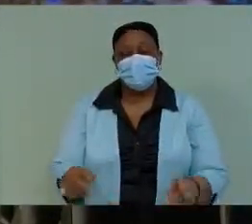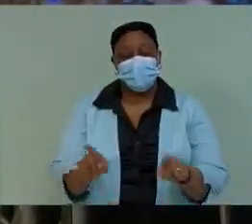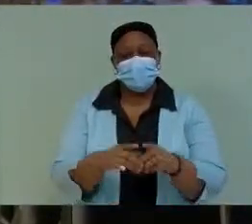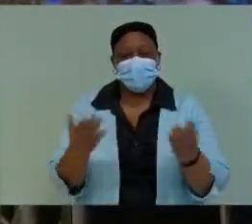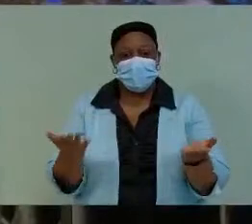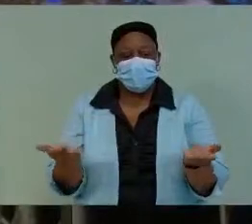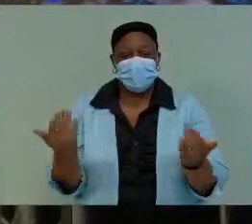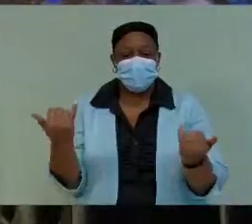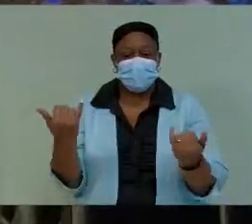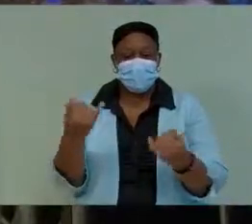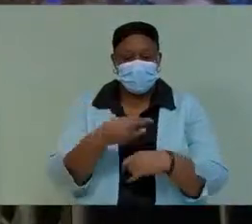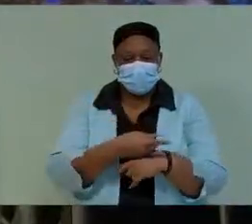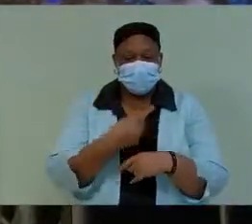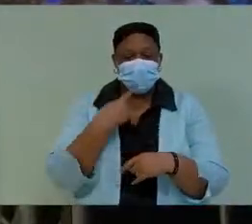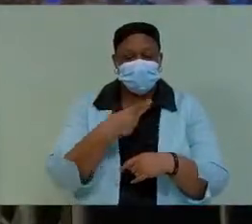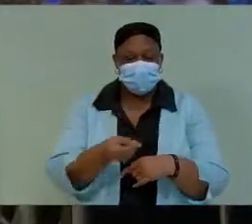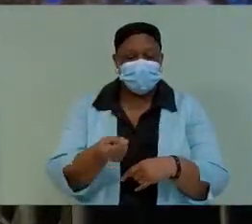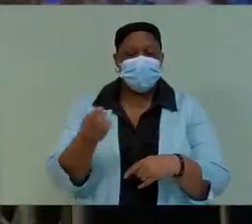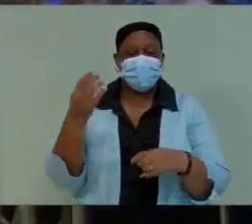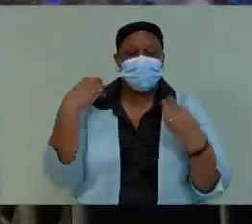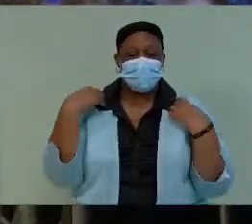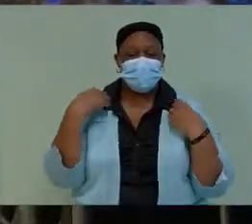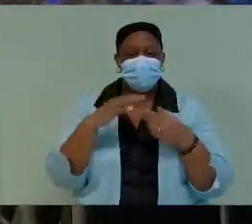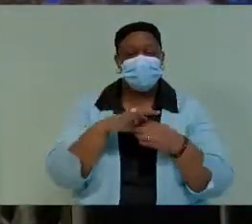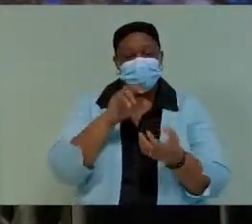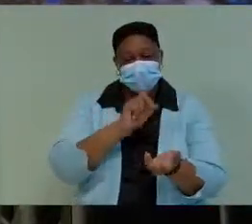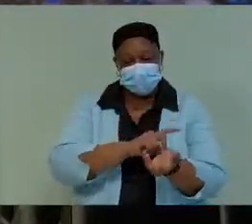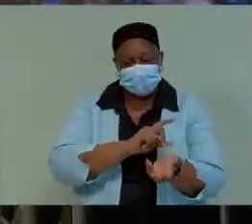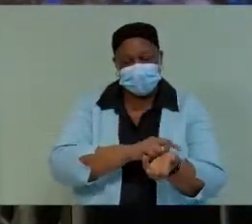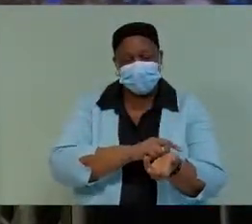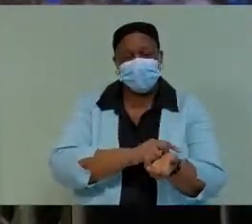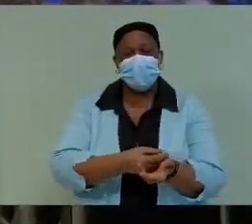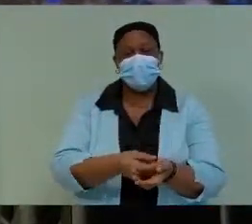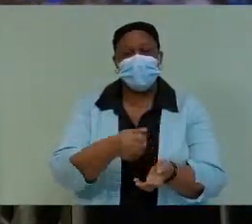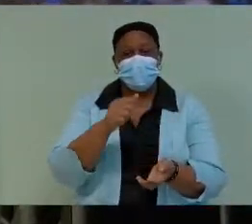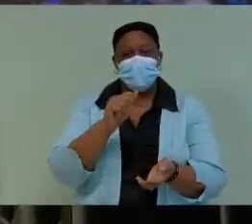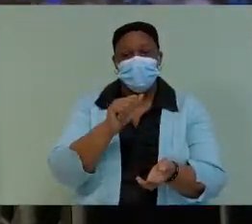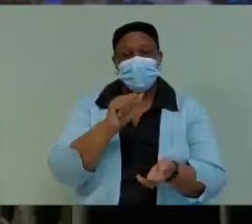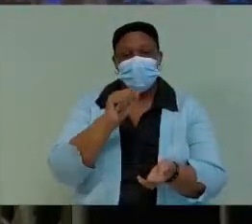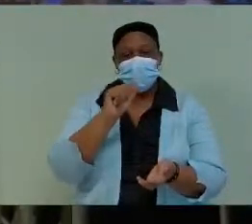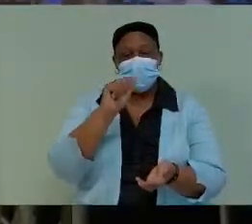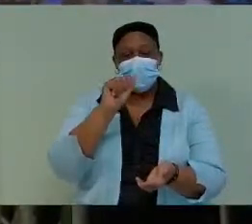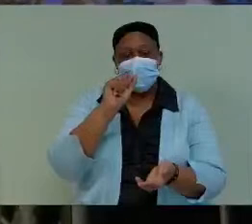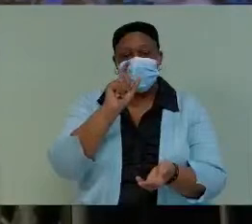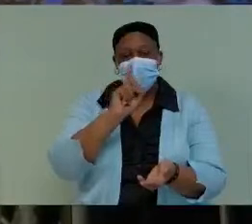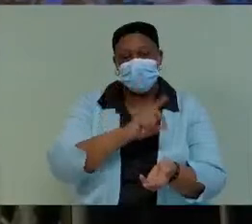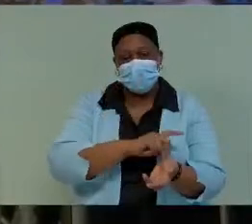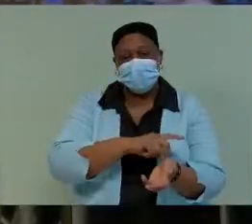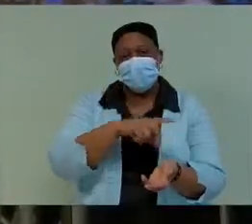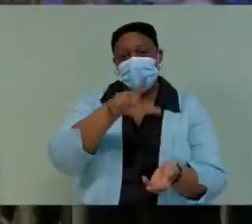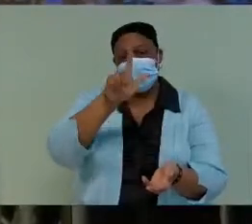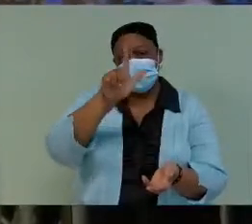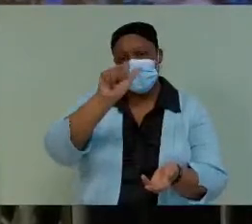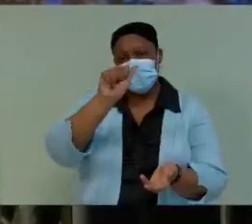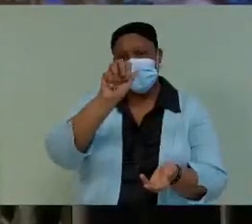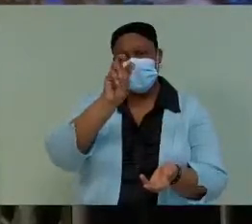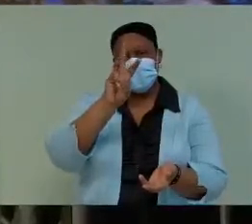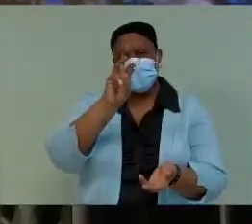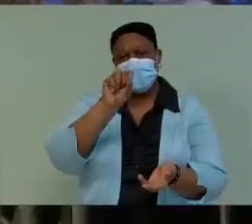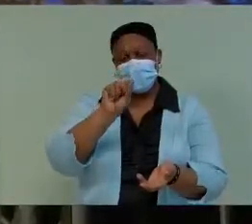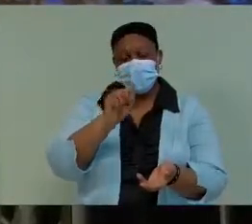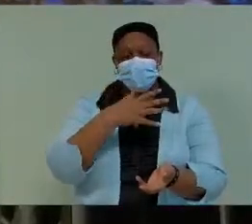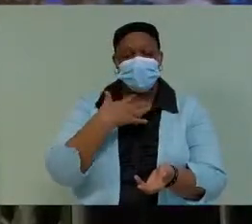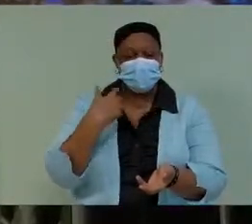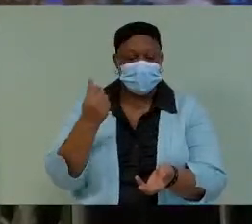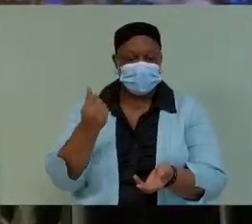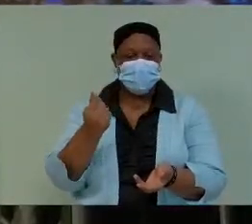our Chief Medical Officer from the Ministry of Health, and also Dr. Cameron Wilkinson, our